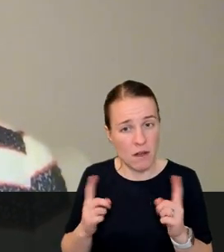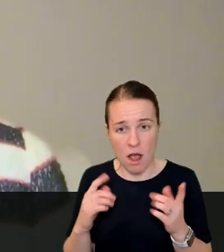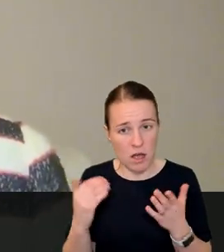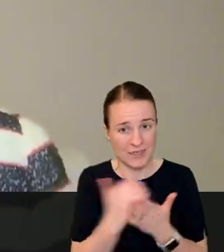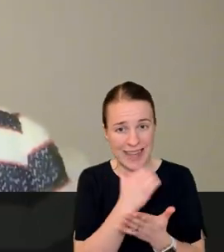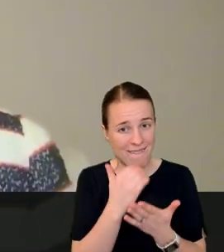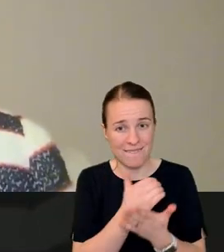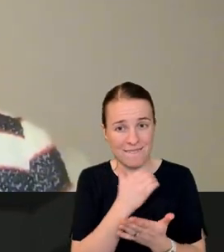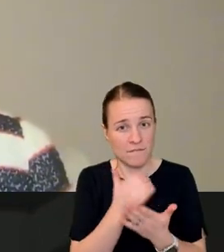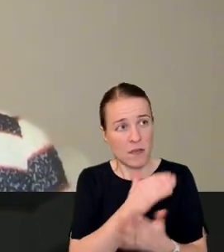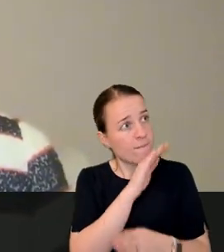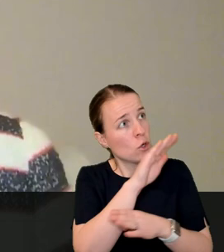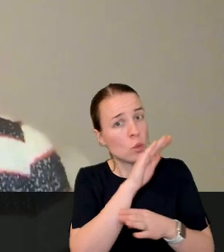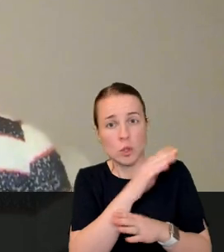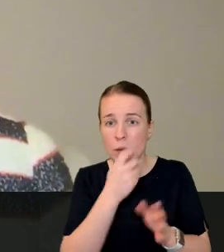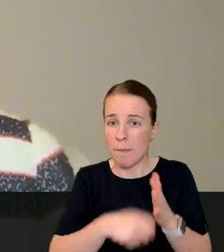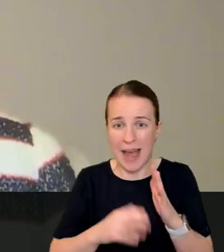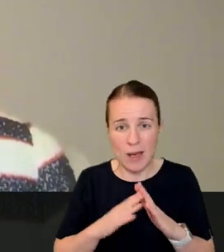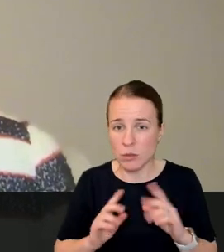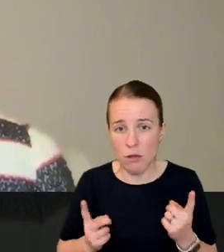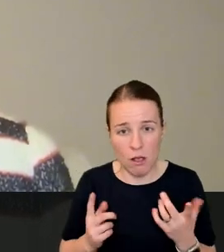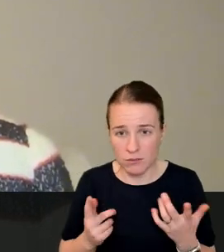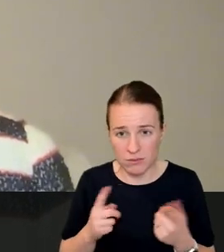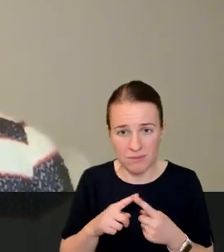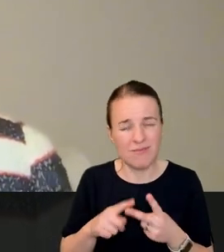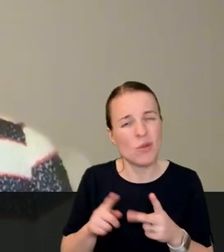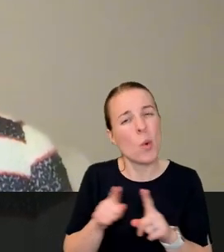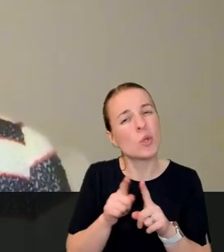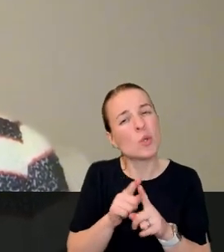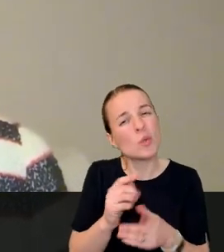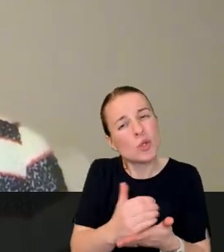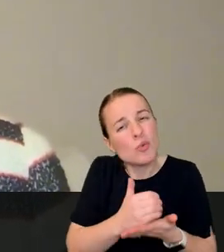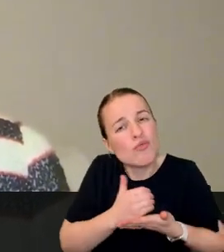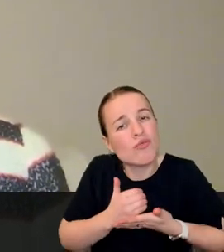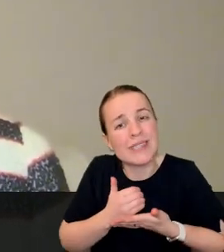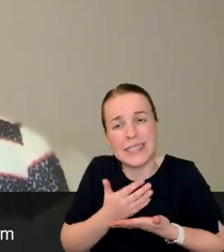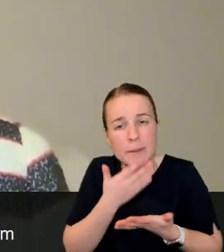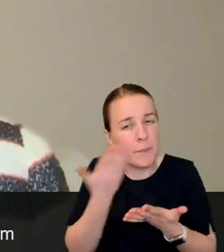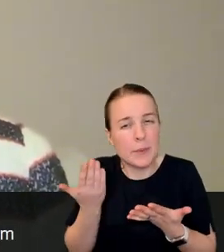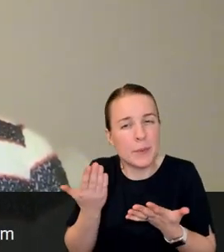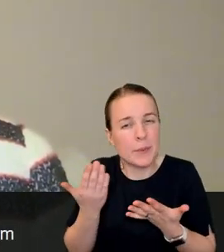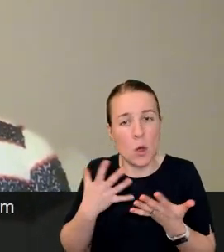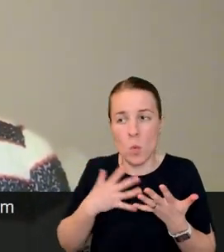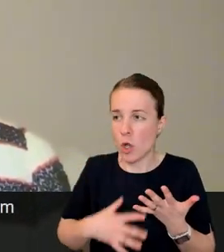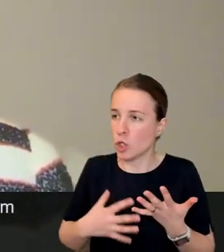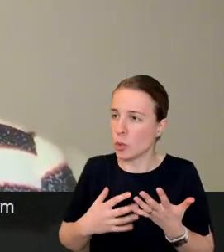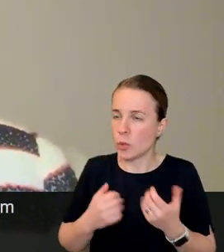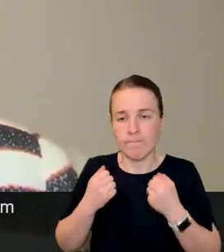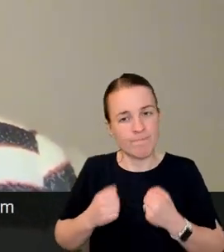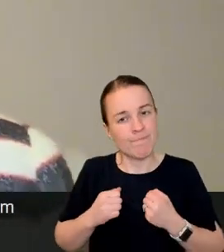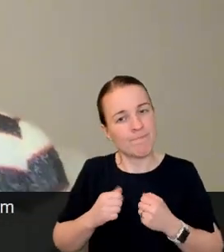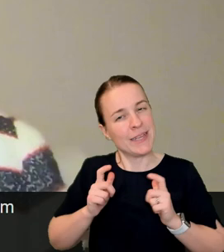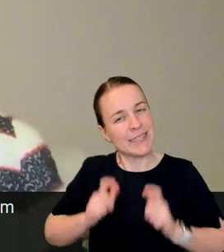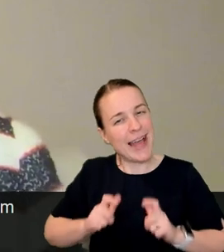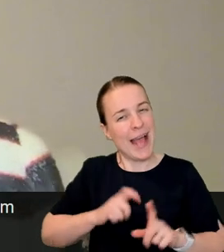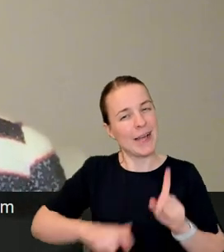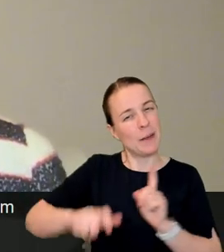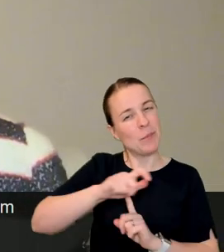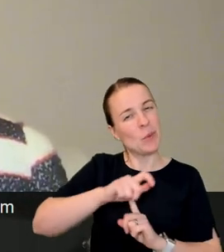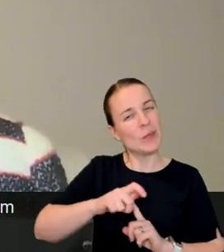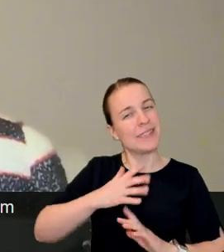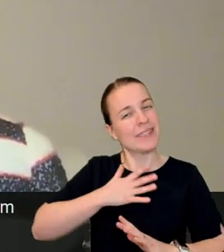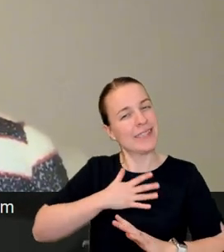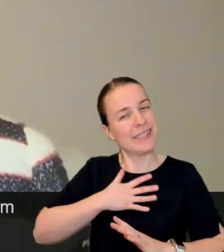home, and doesn't give them the security that they want to have should they want to set foot down roots and stay in a community and raise a family, and let alone